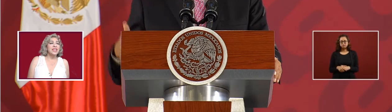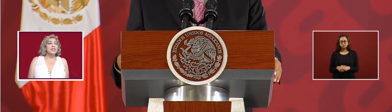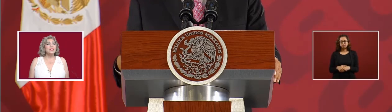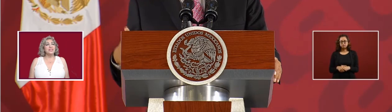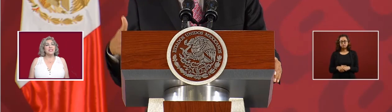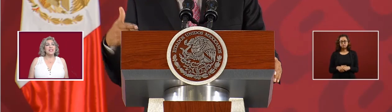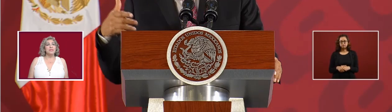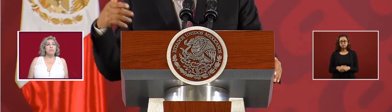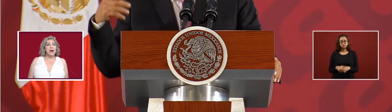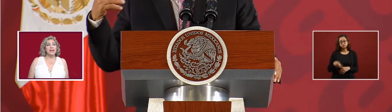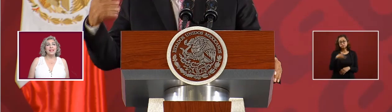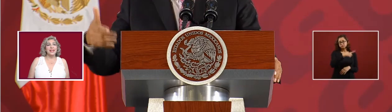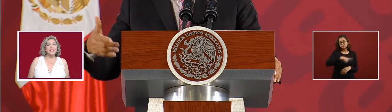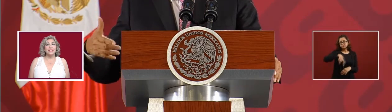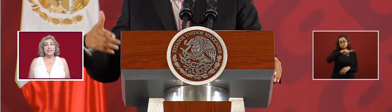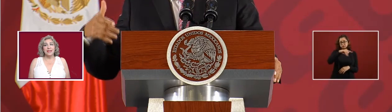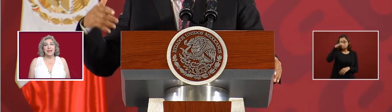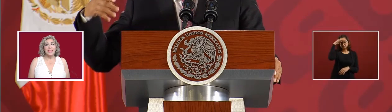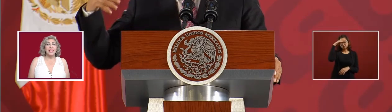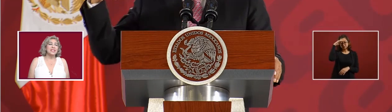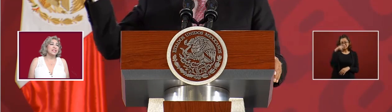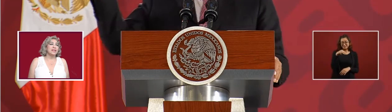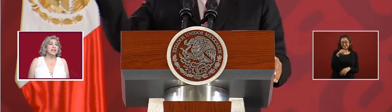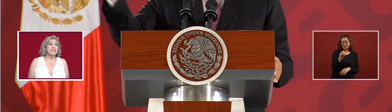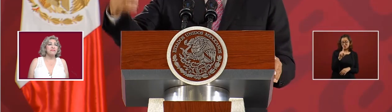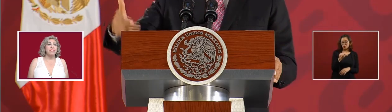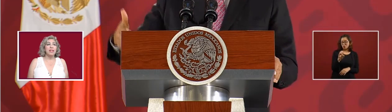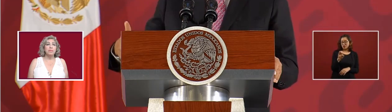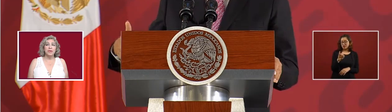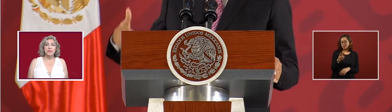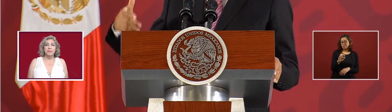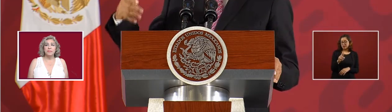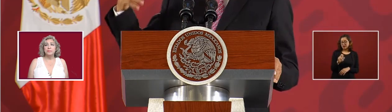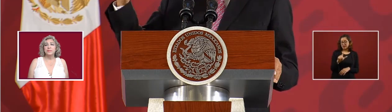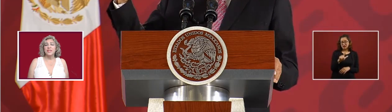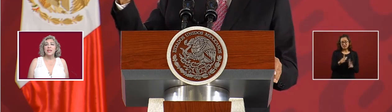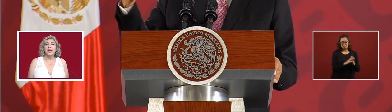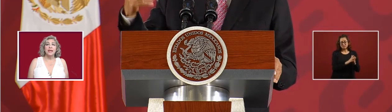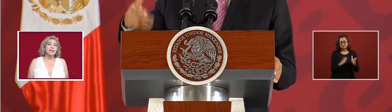They used to see the model as, as, as, infallible.